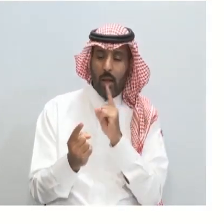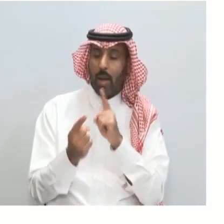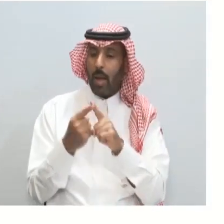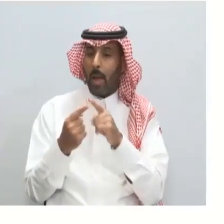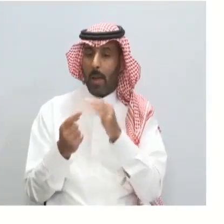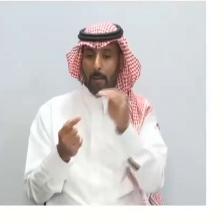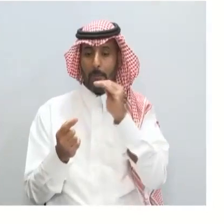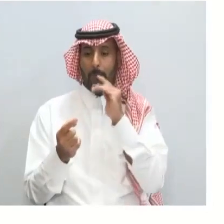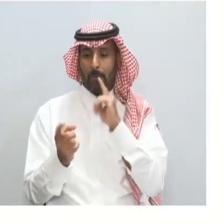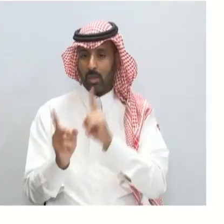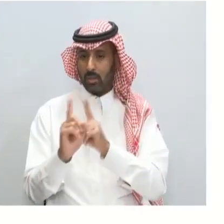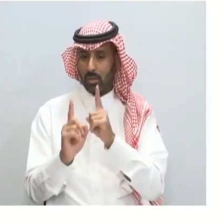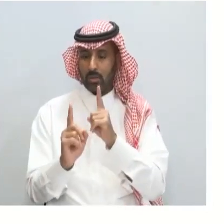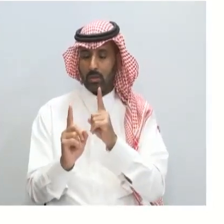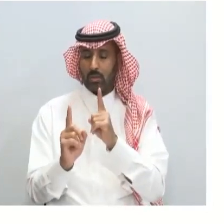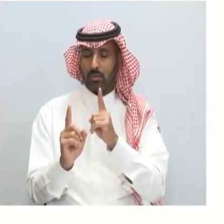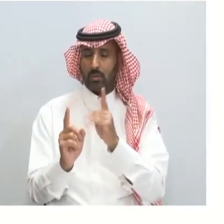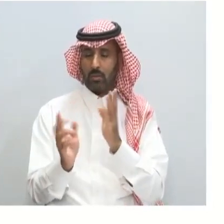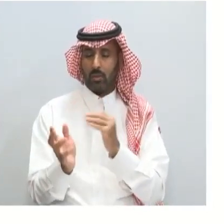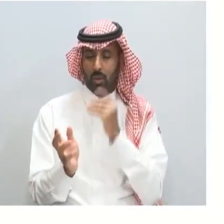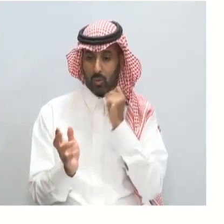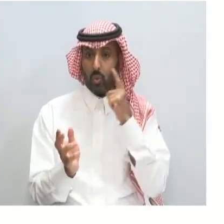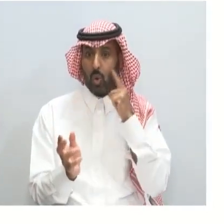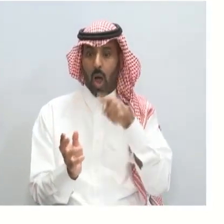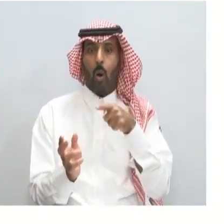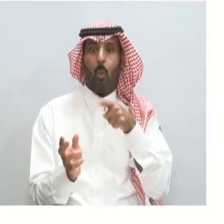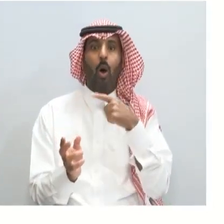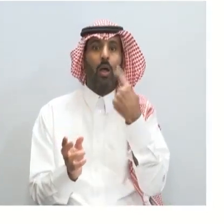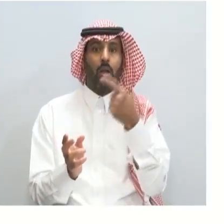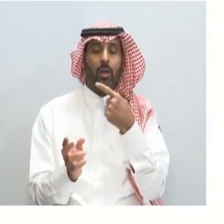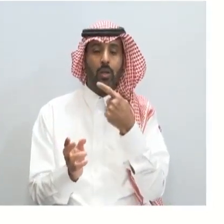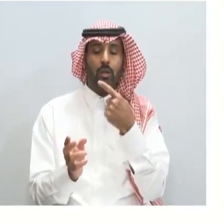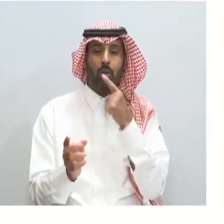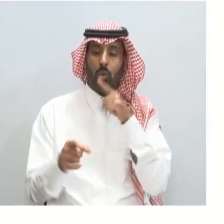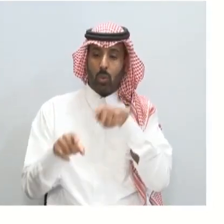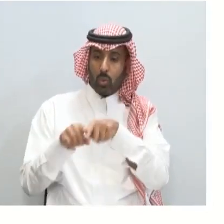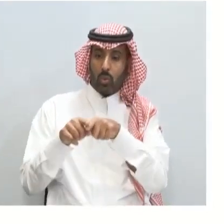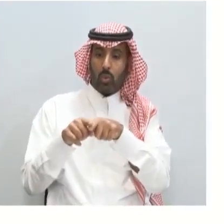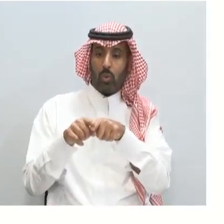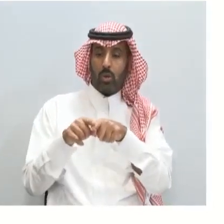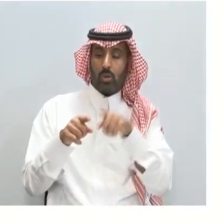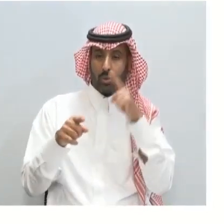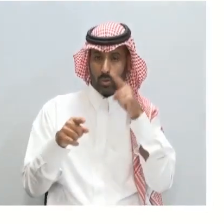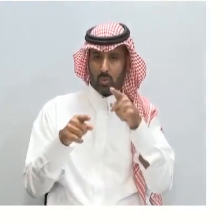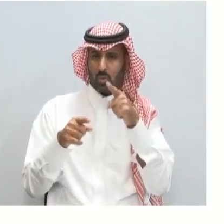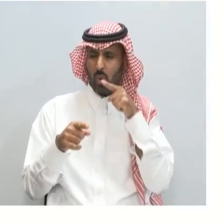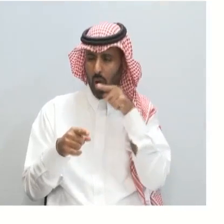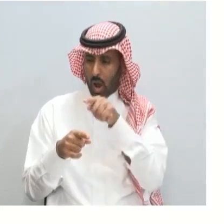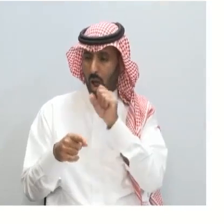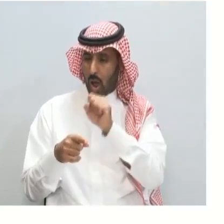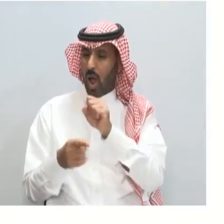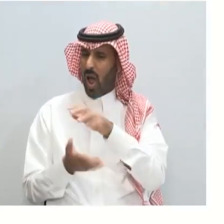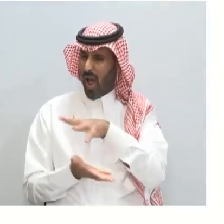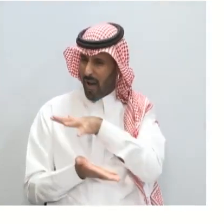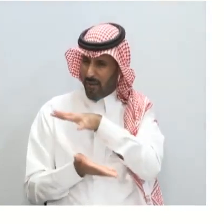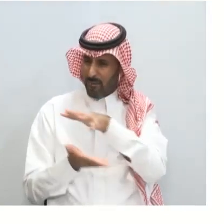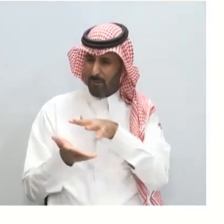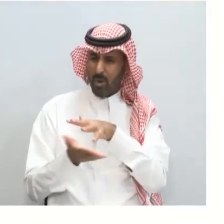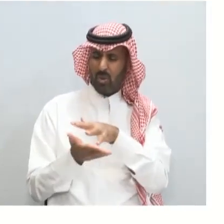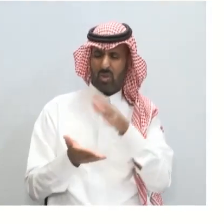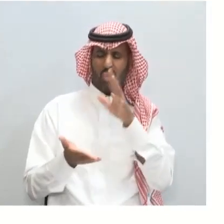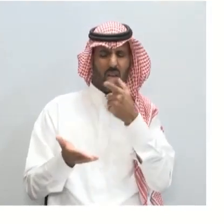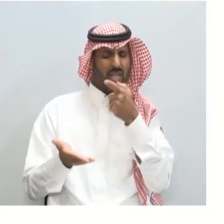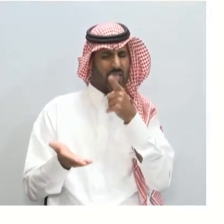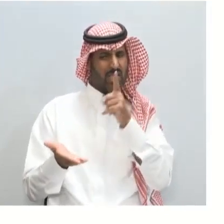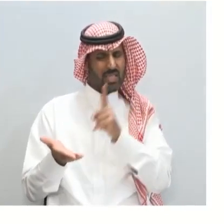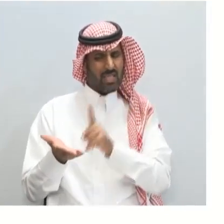the conversation. Do you ever talk to friends when you have a problem that you can't decide on what